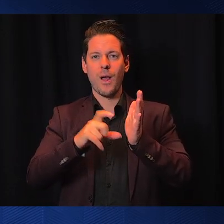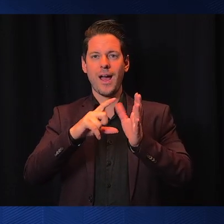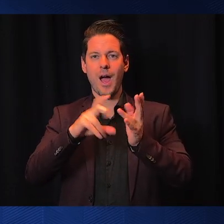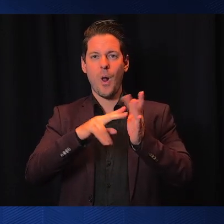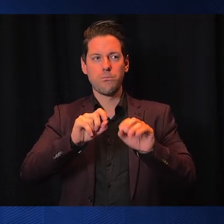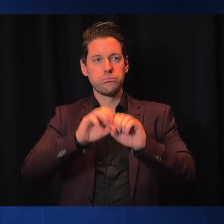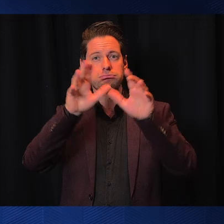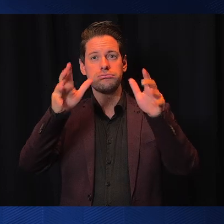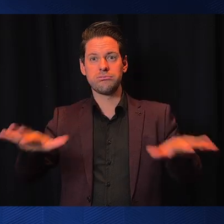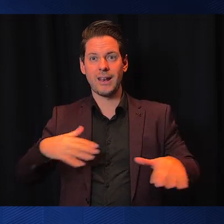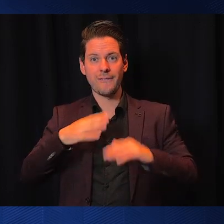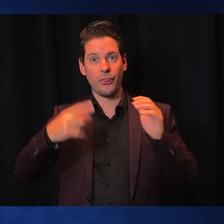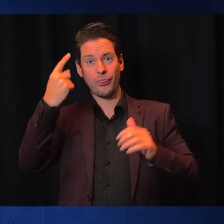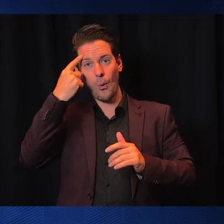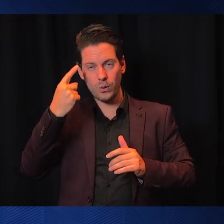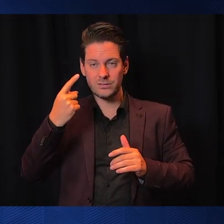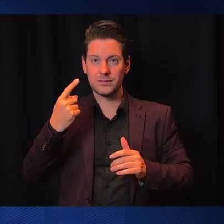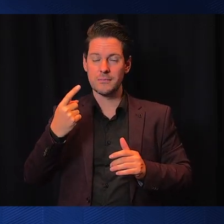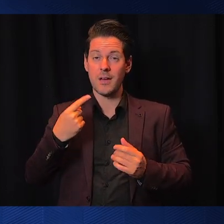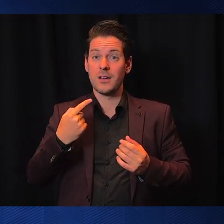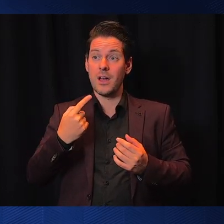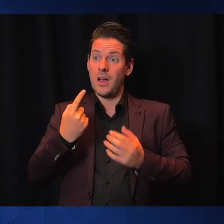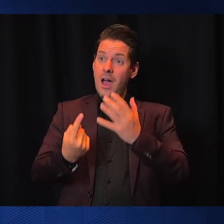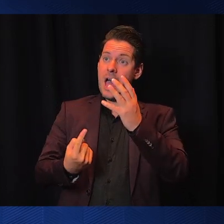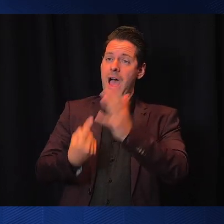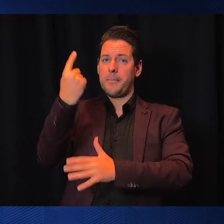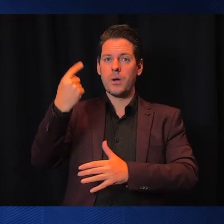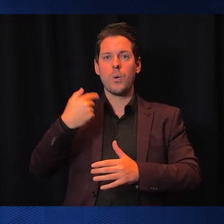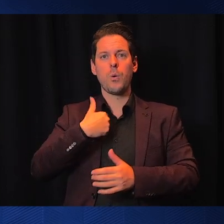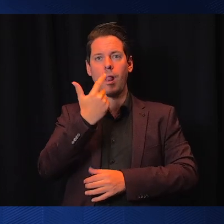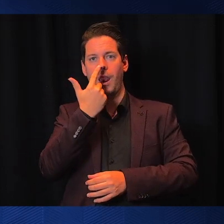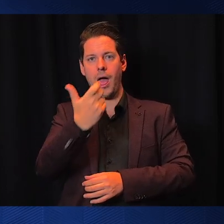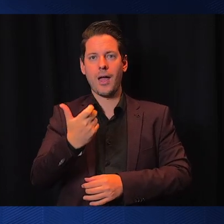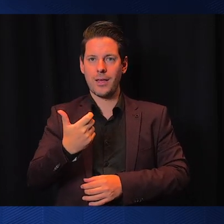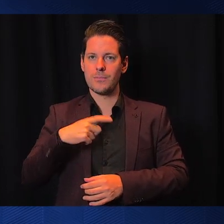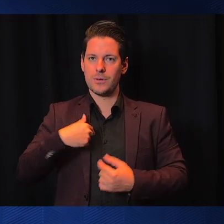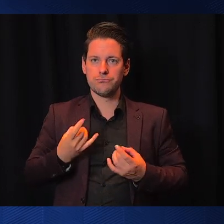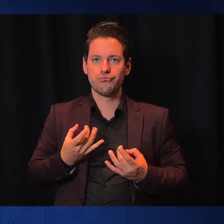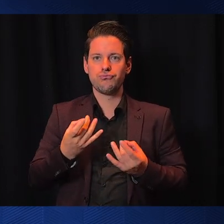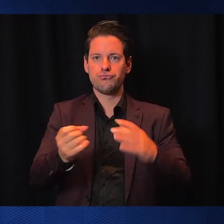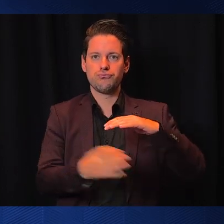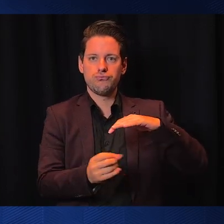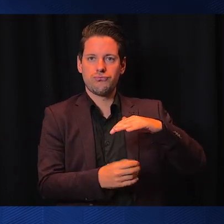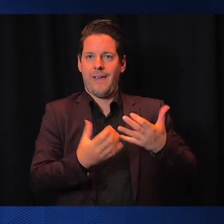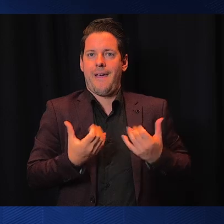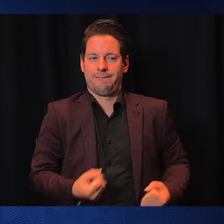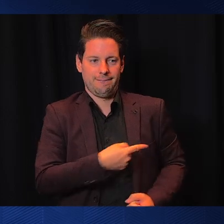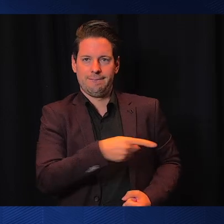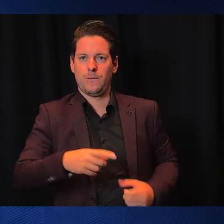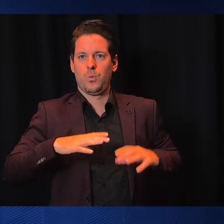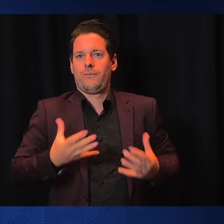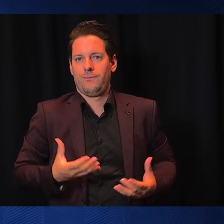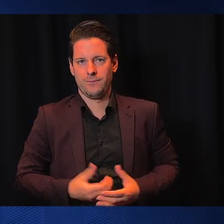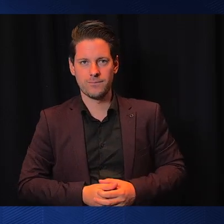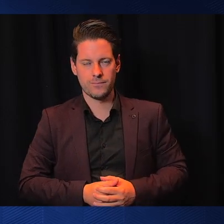happen, we felt very happy because, well, we didn't have to worry about getting supplies as we had already stocked